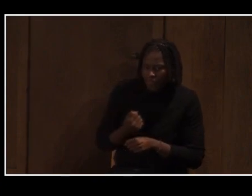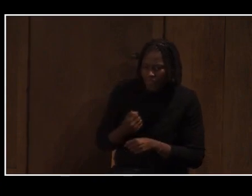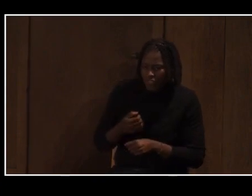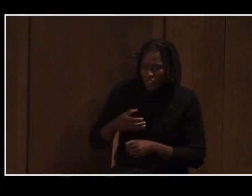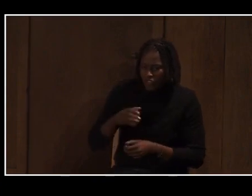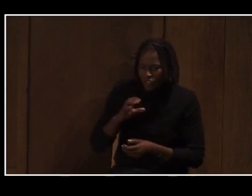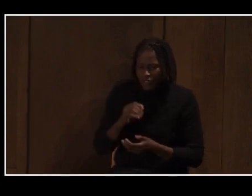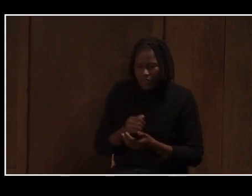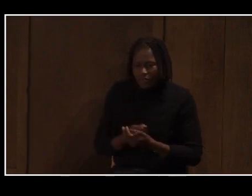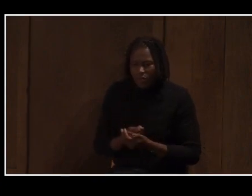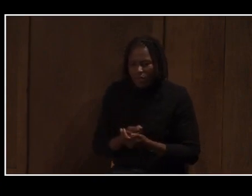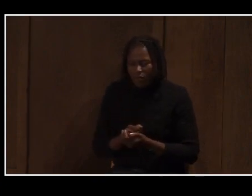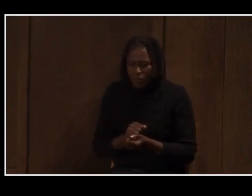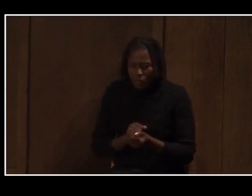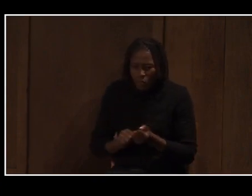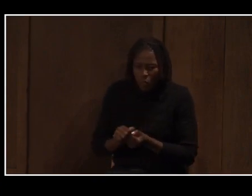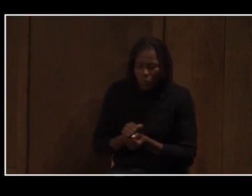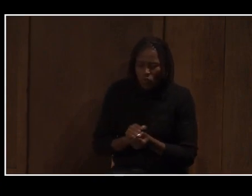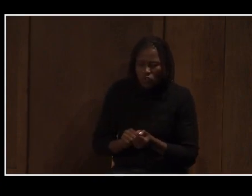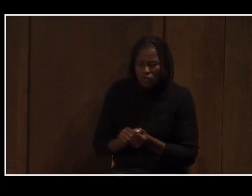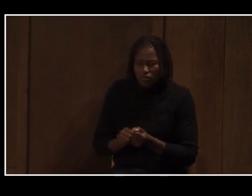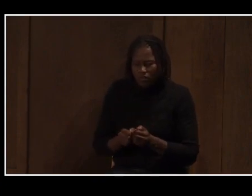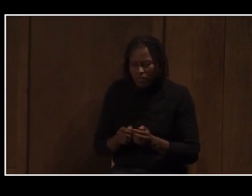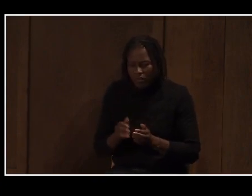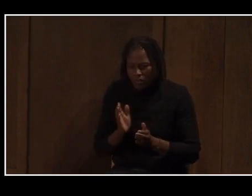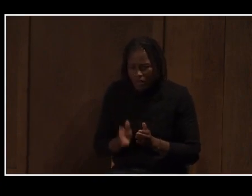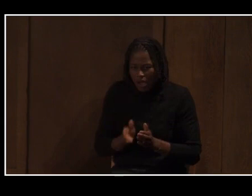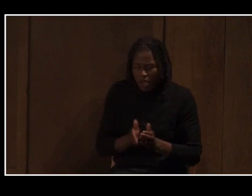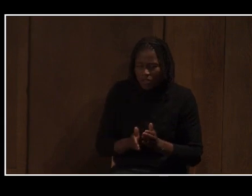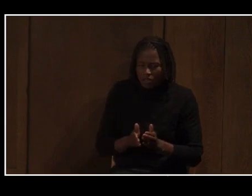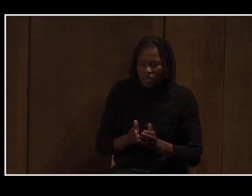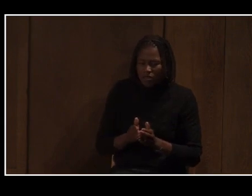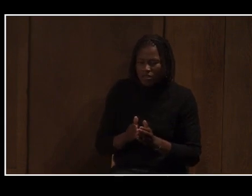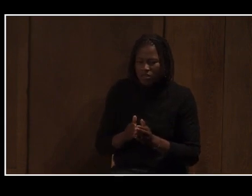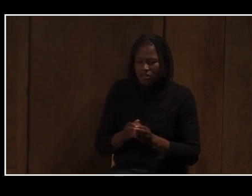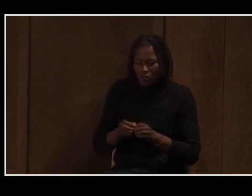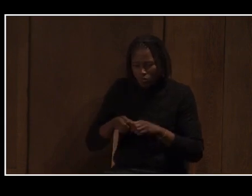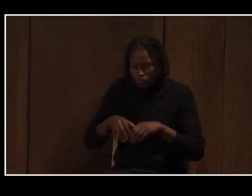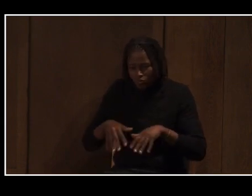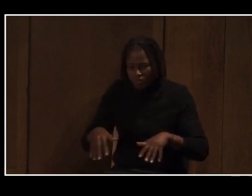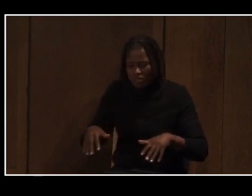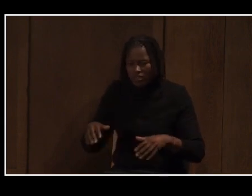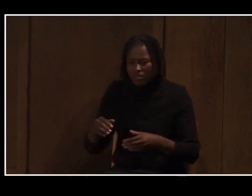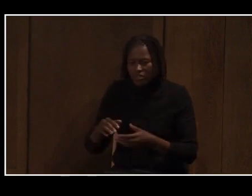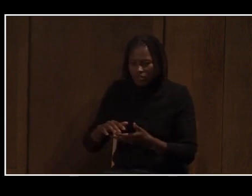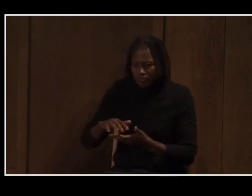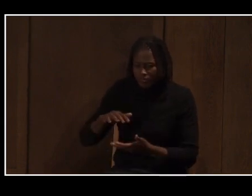Wash, cut, press, repeat. Upon her dress, tears that turn